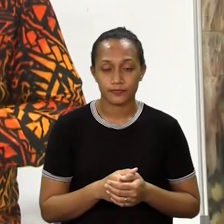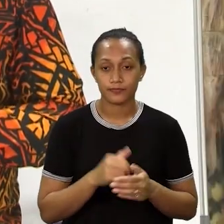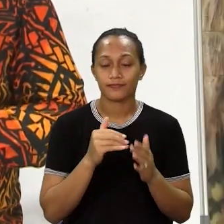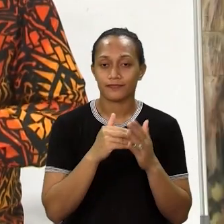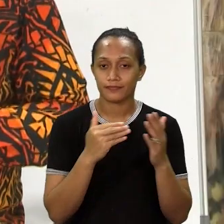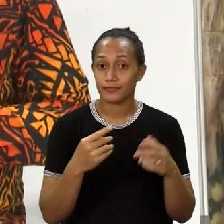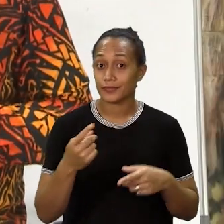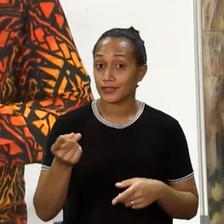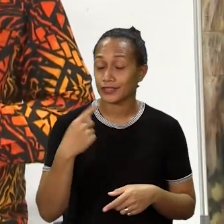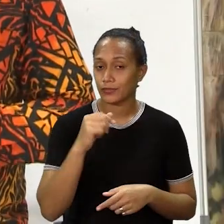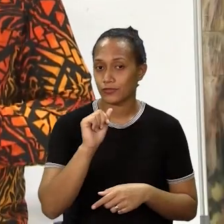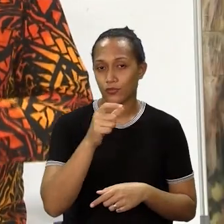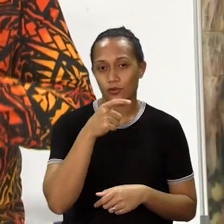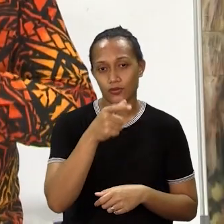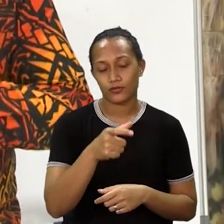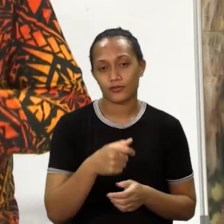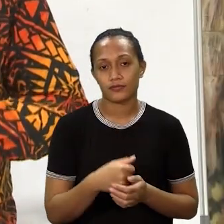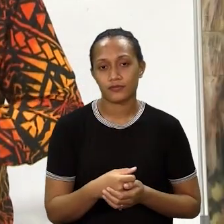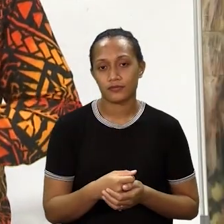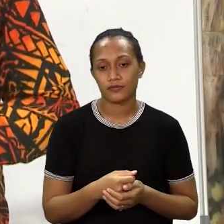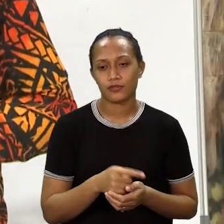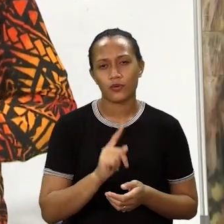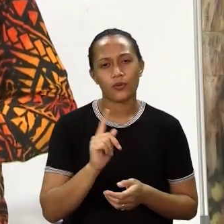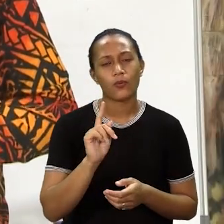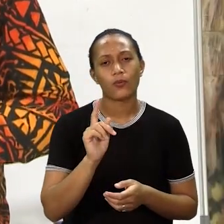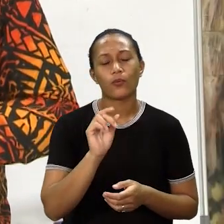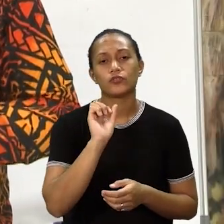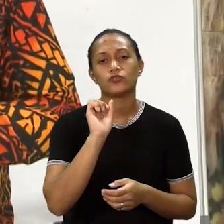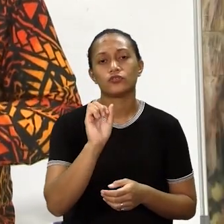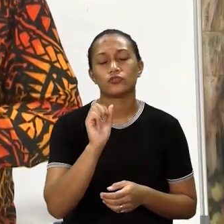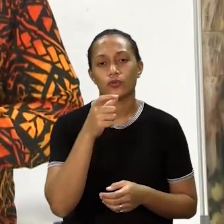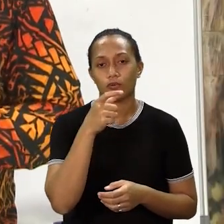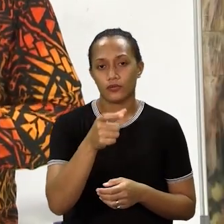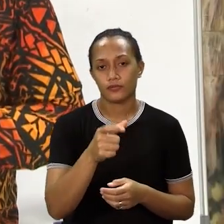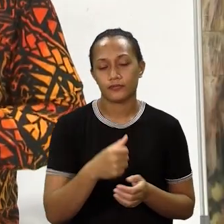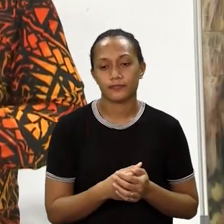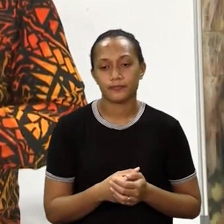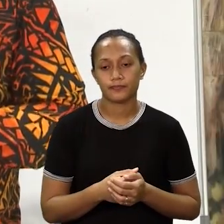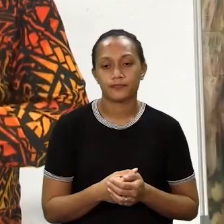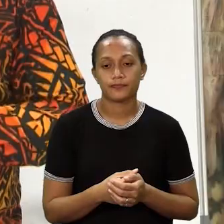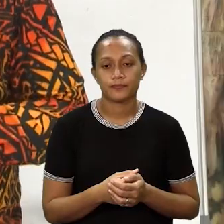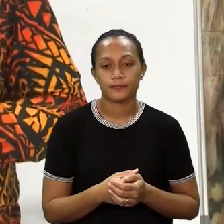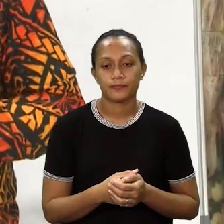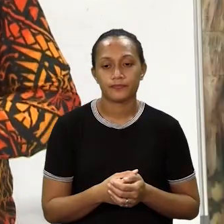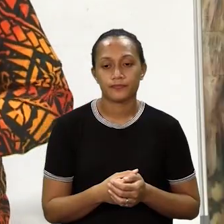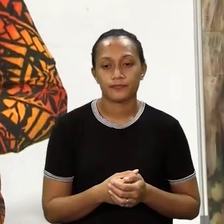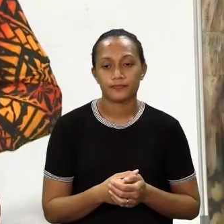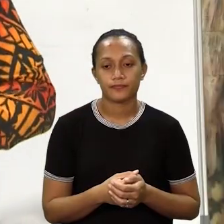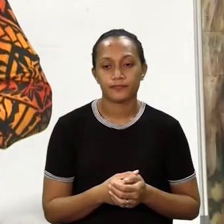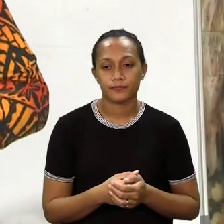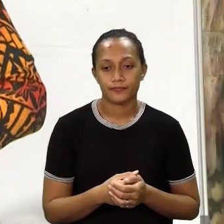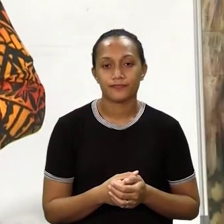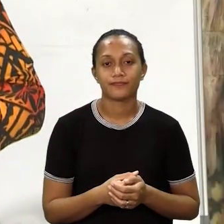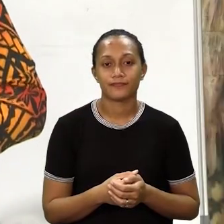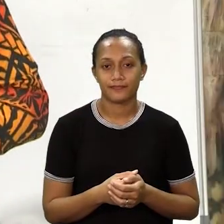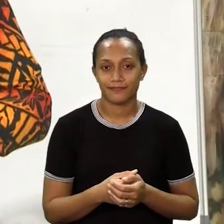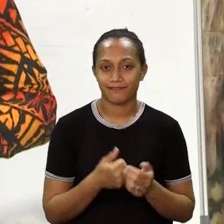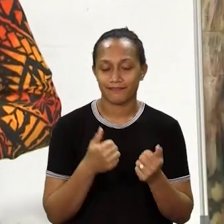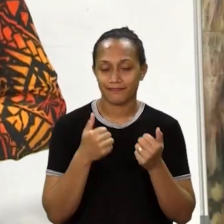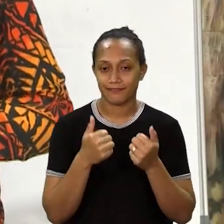morning? So now, tell me your word. Tell me your 3-letter word.